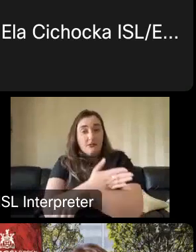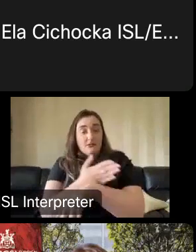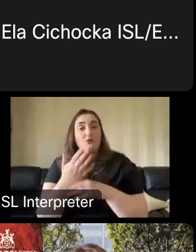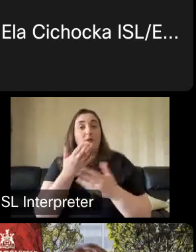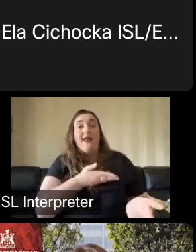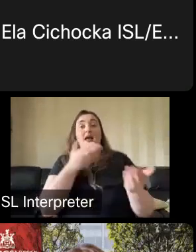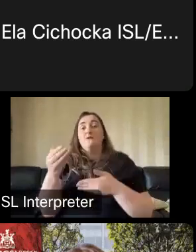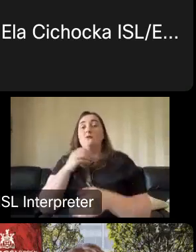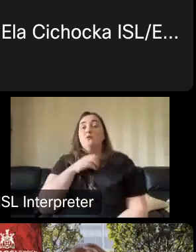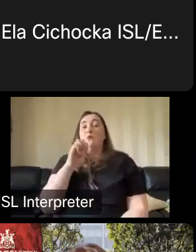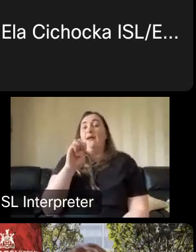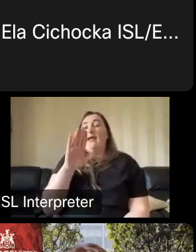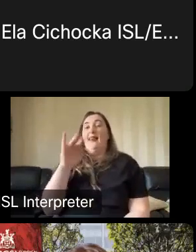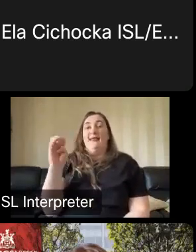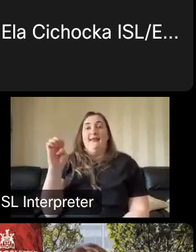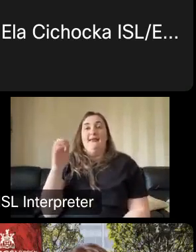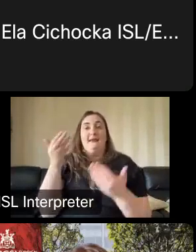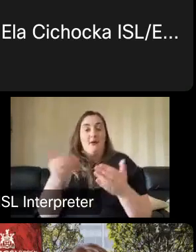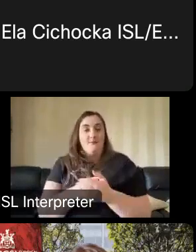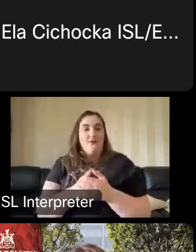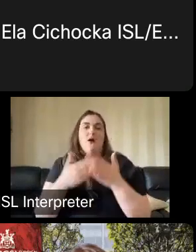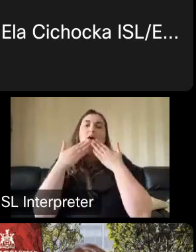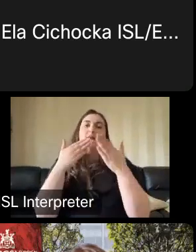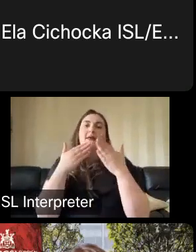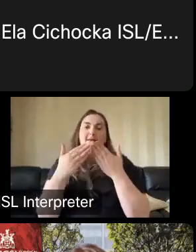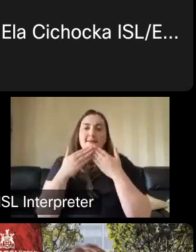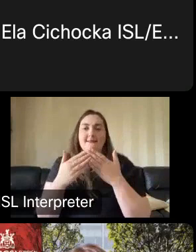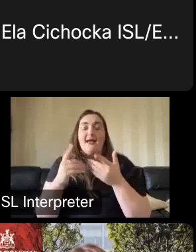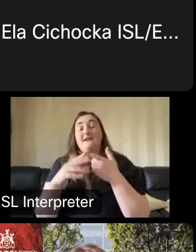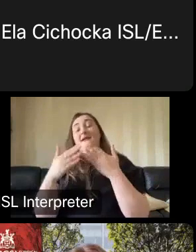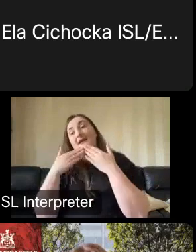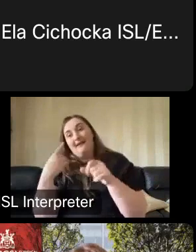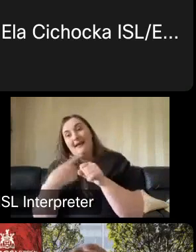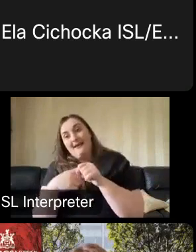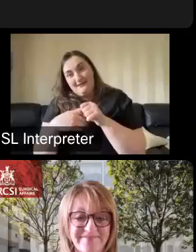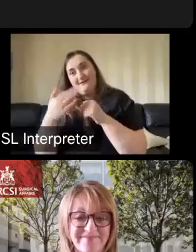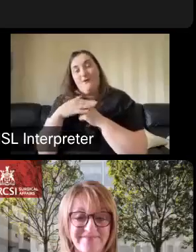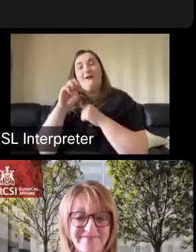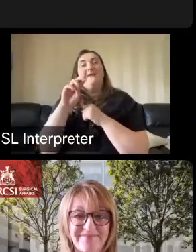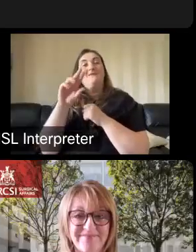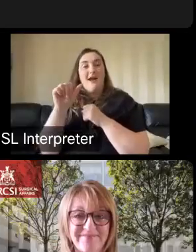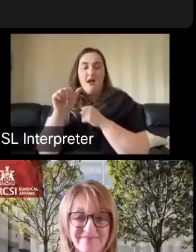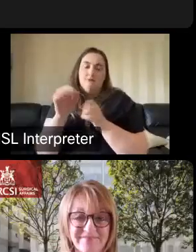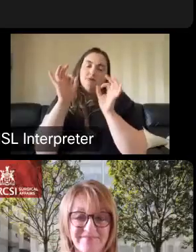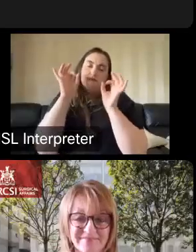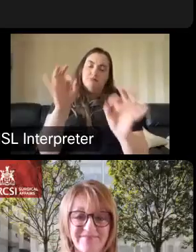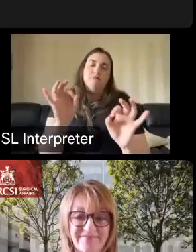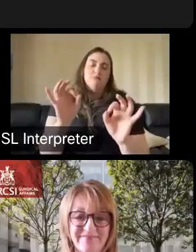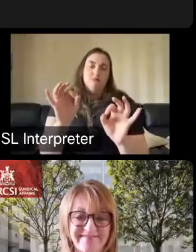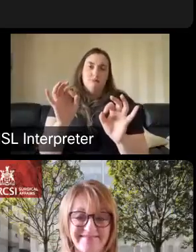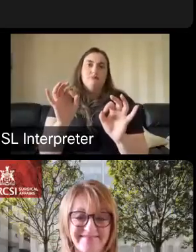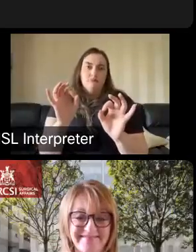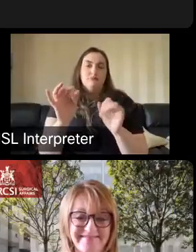you. Thanks, Angela, and thanks again to Professor Doherty. Always so wonderful from